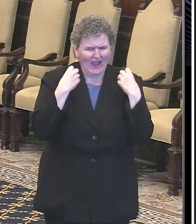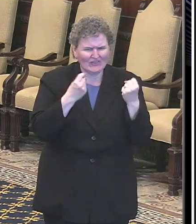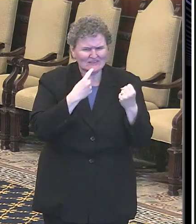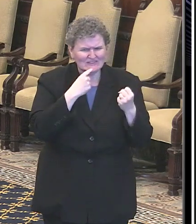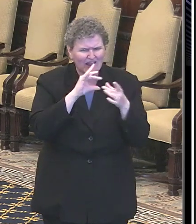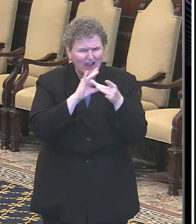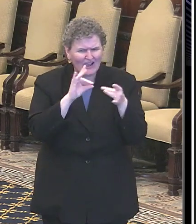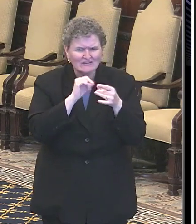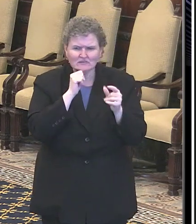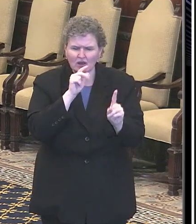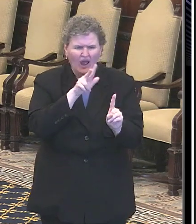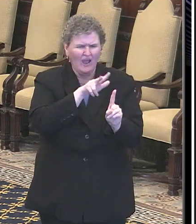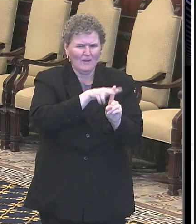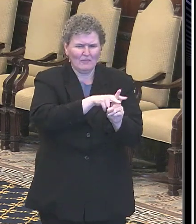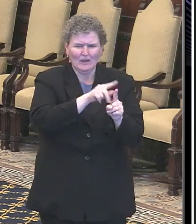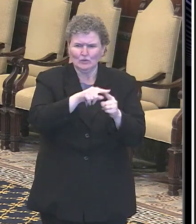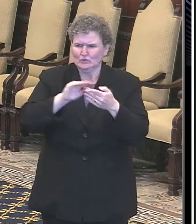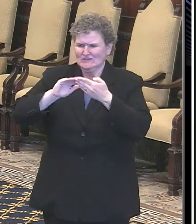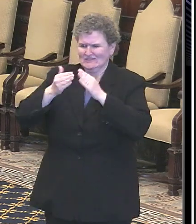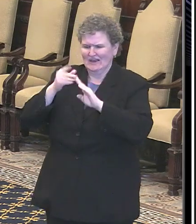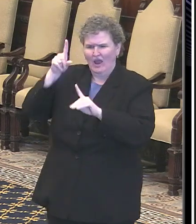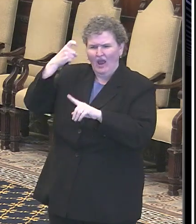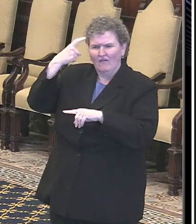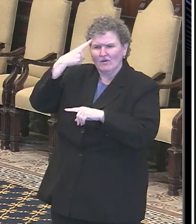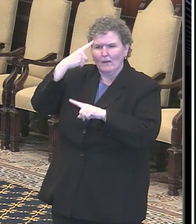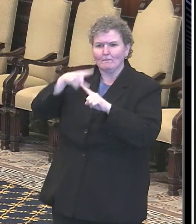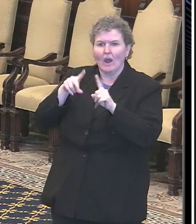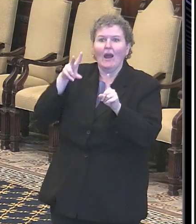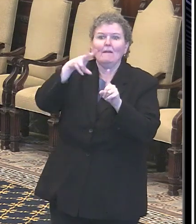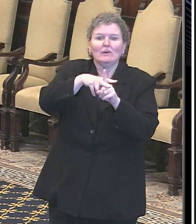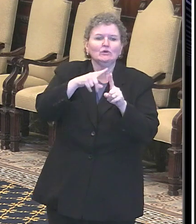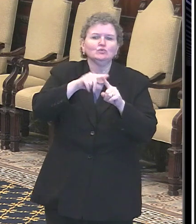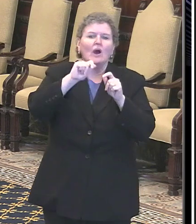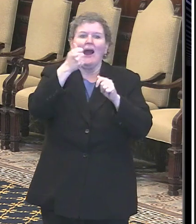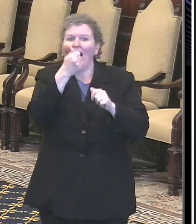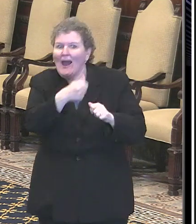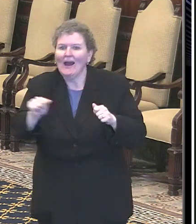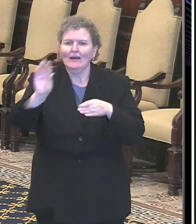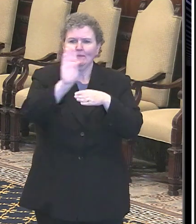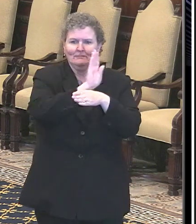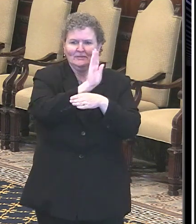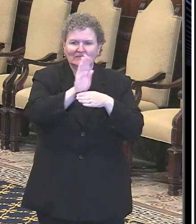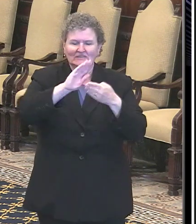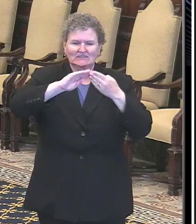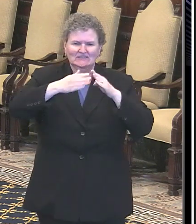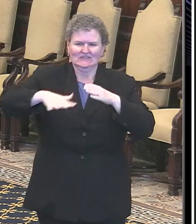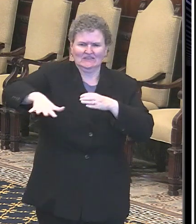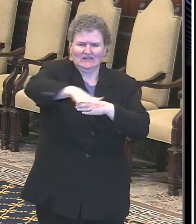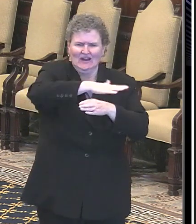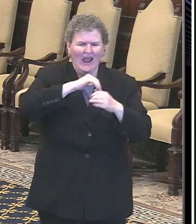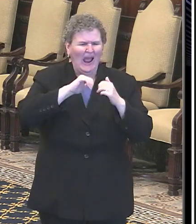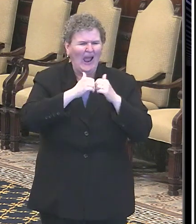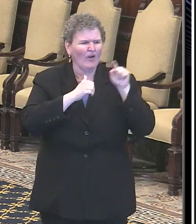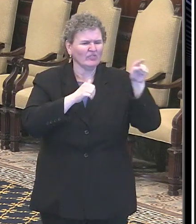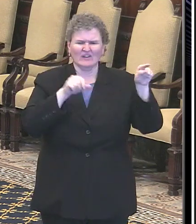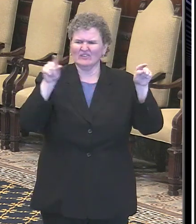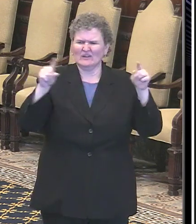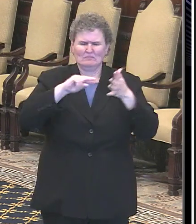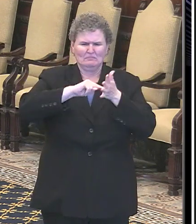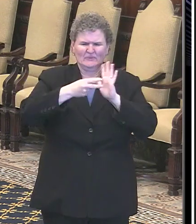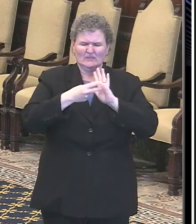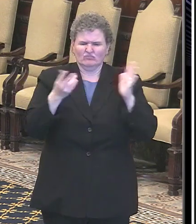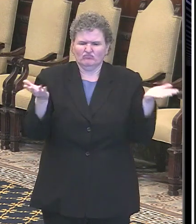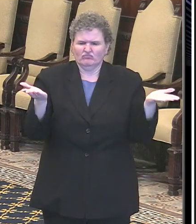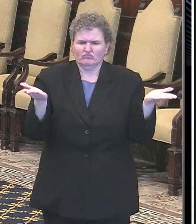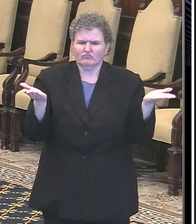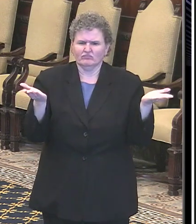municipal governments, but it did apply to businesses operating within the city. So why would it not apply to private businesses